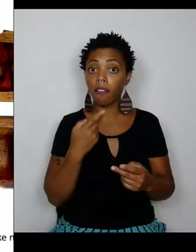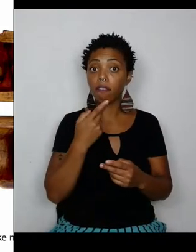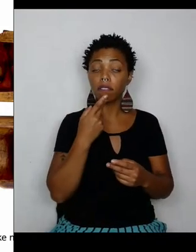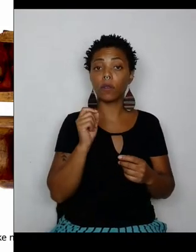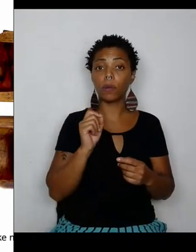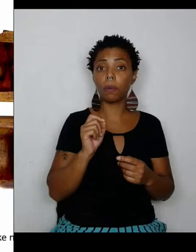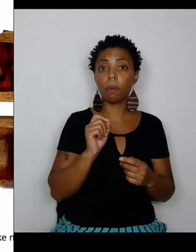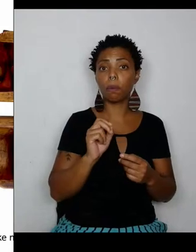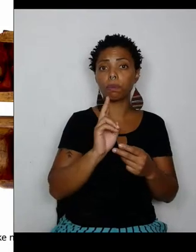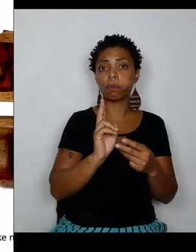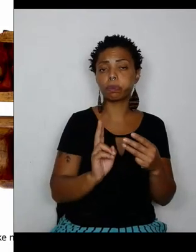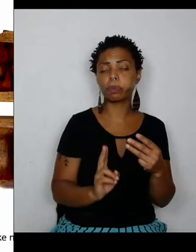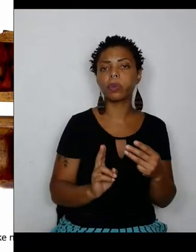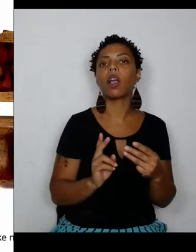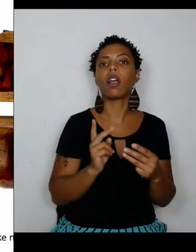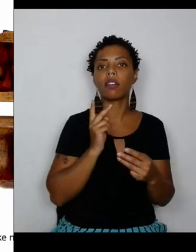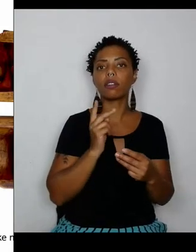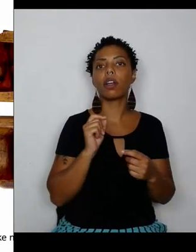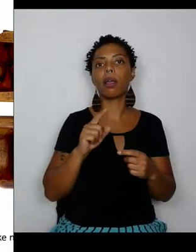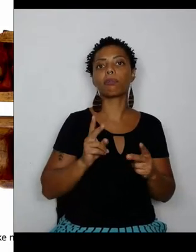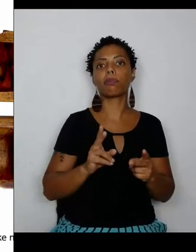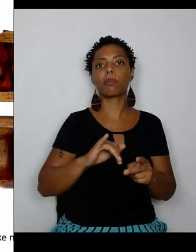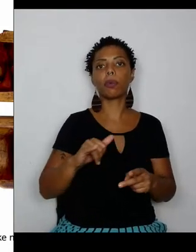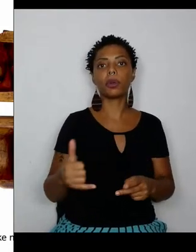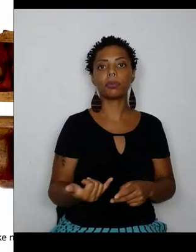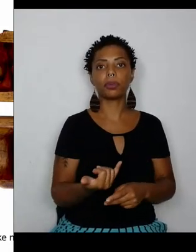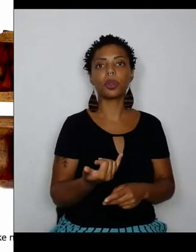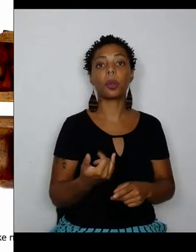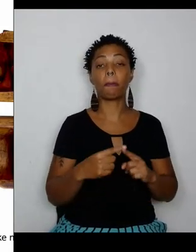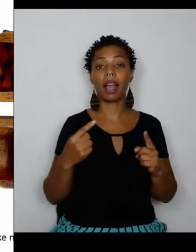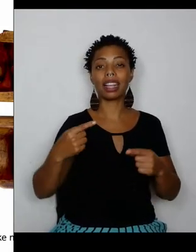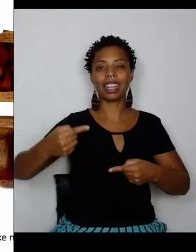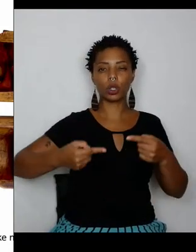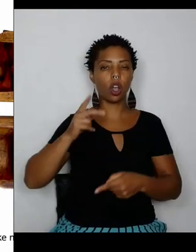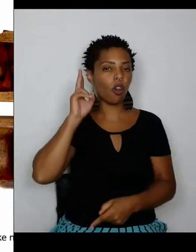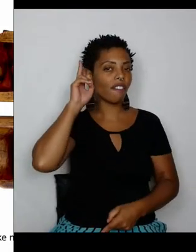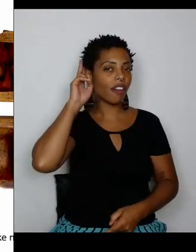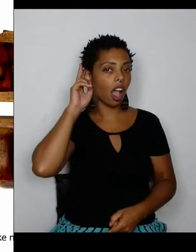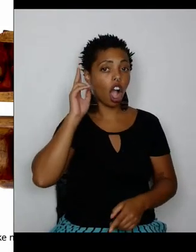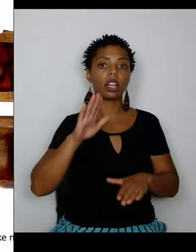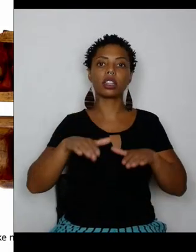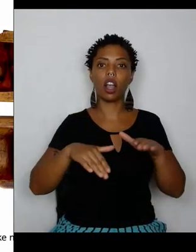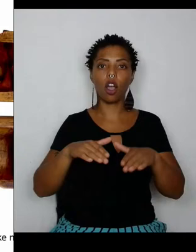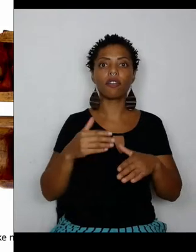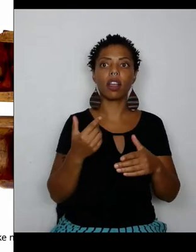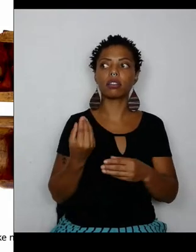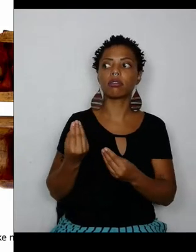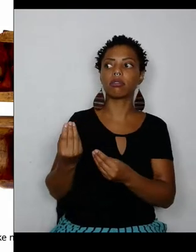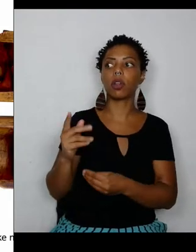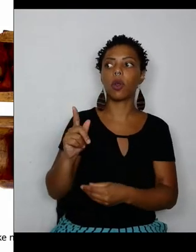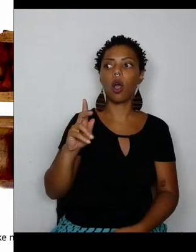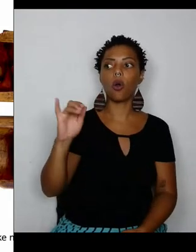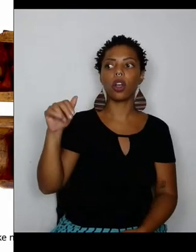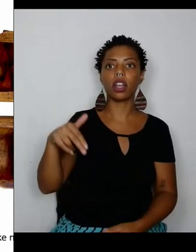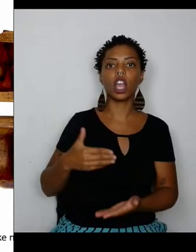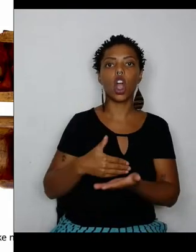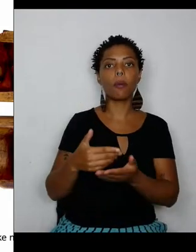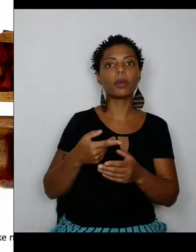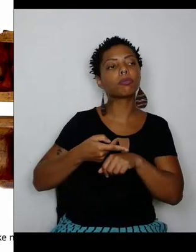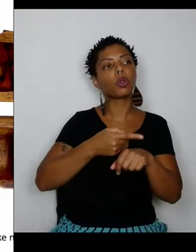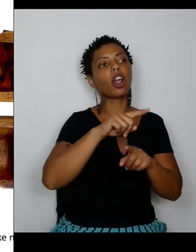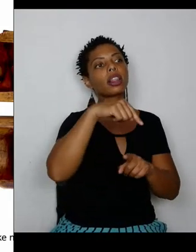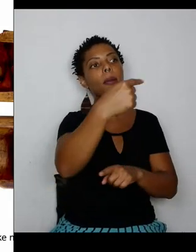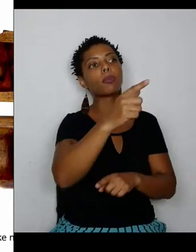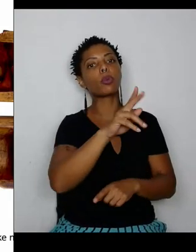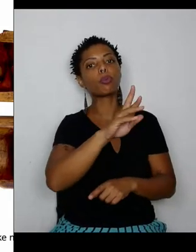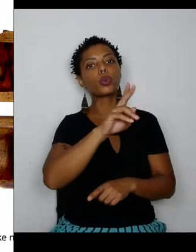perhaps the discussions with van gaal led began to seek out memolings and bruges years later burgund wrote about transcendence as